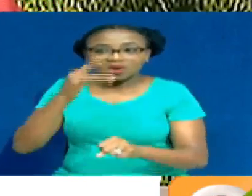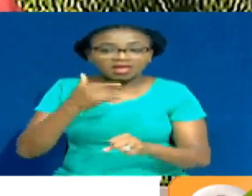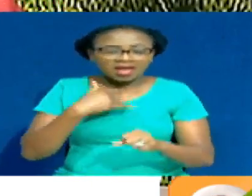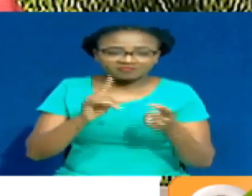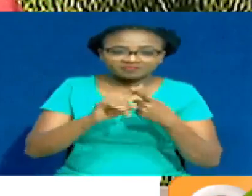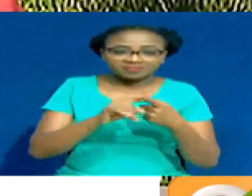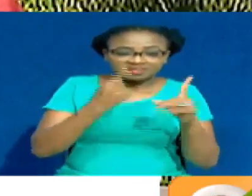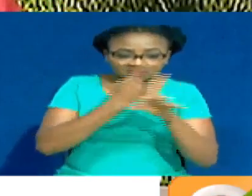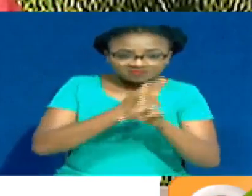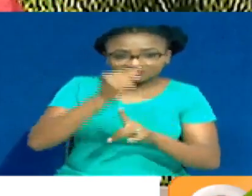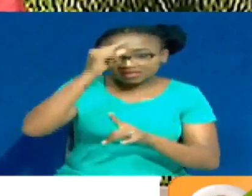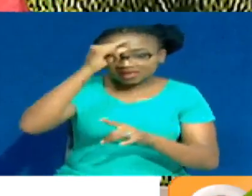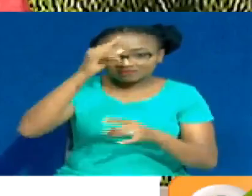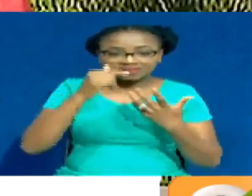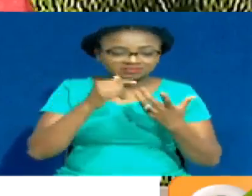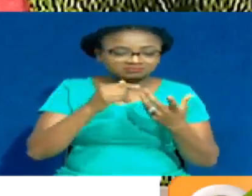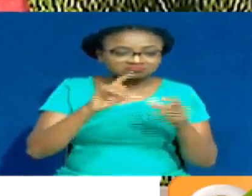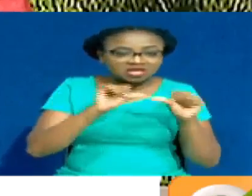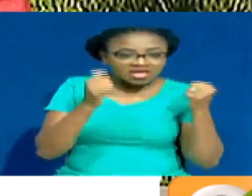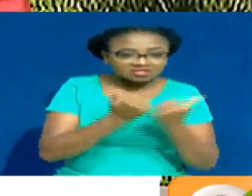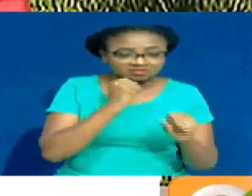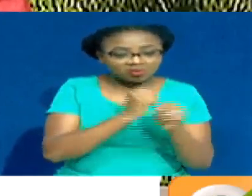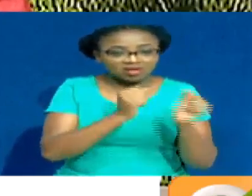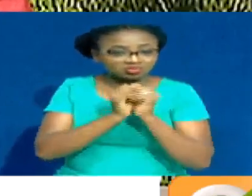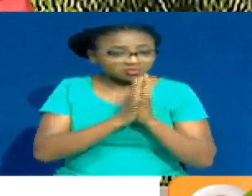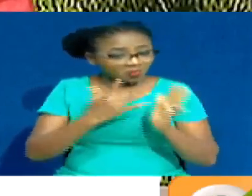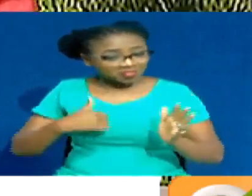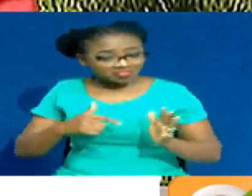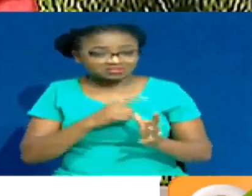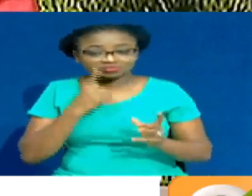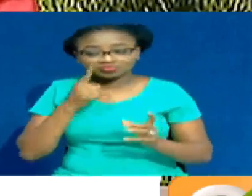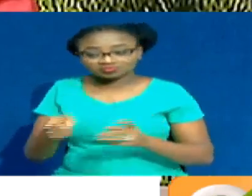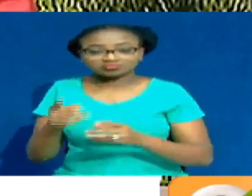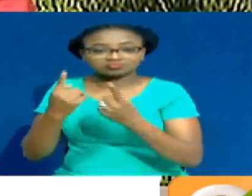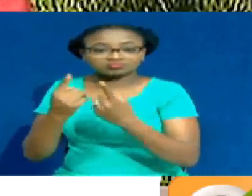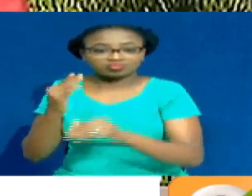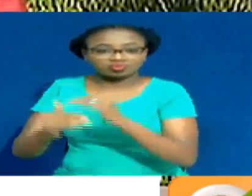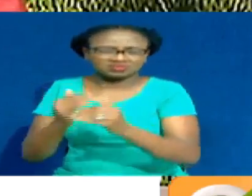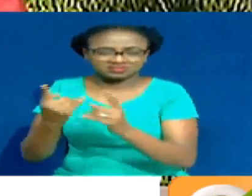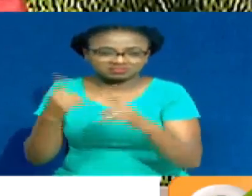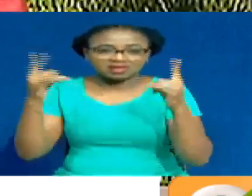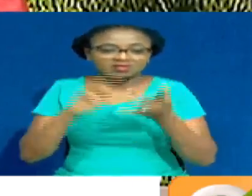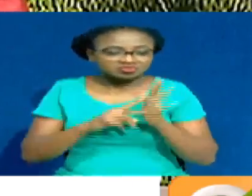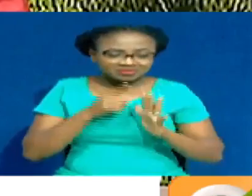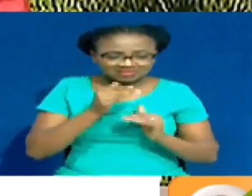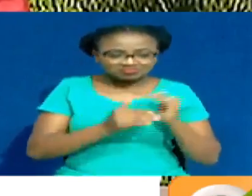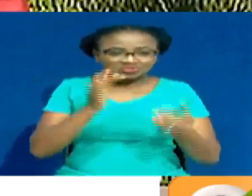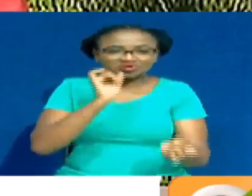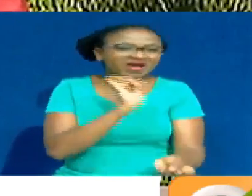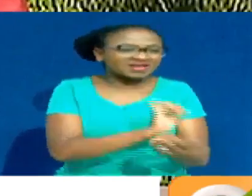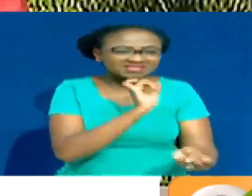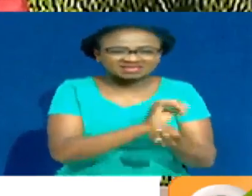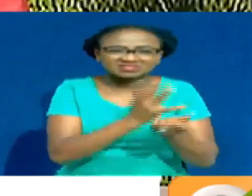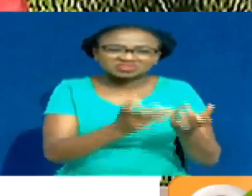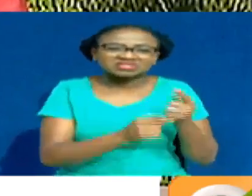agencies of government whose work it is to establish what went wrong. And that process is a process that might take several years. For now, let